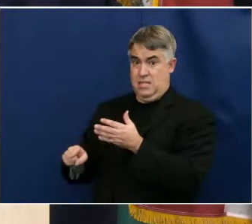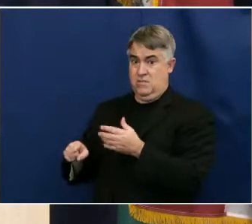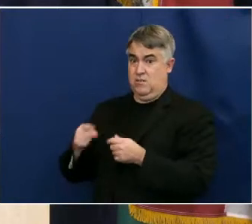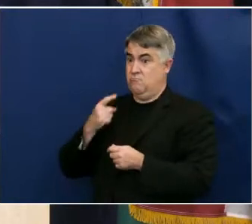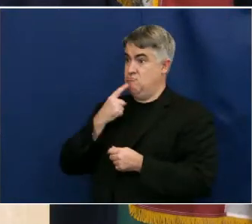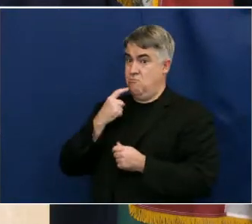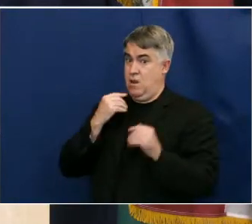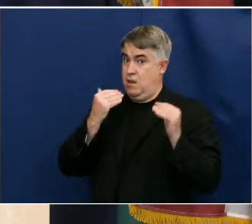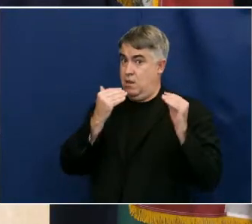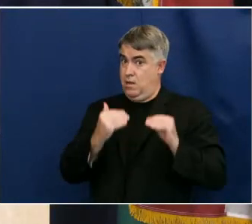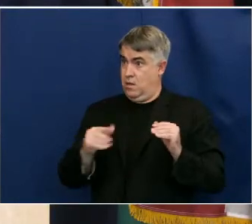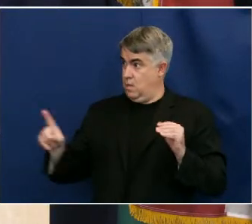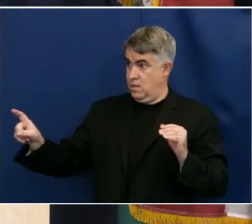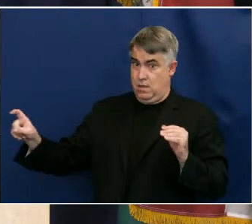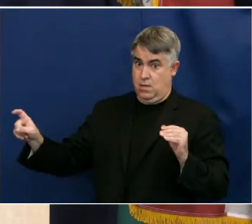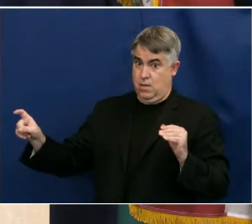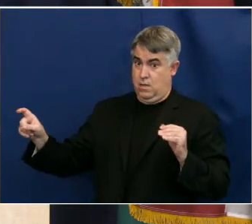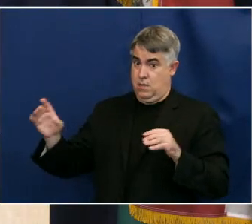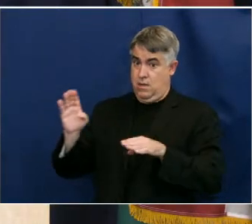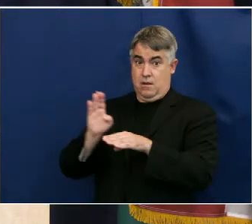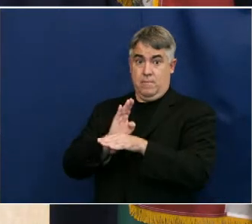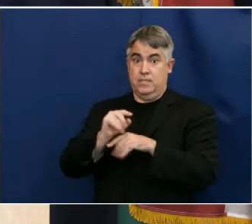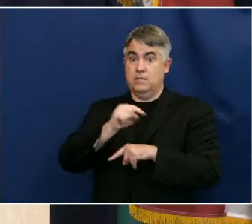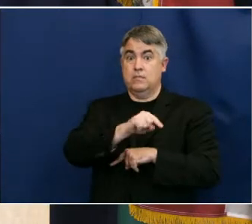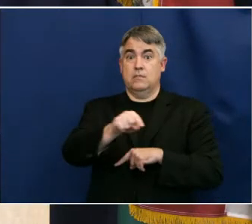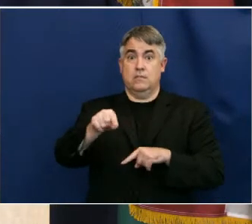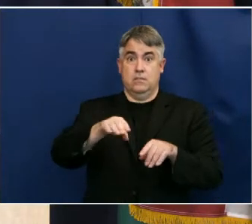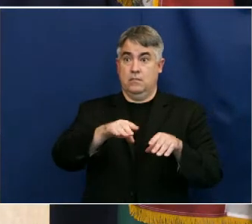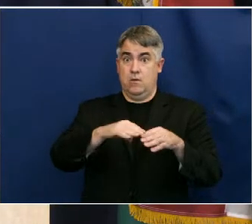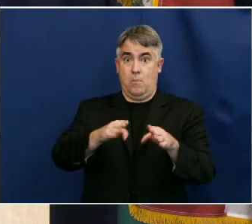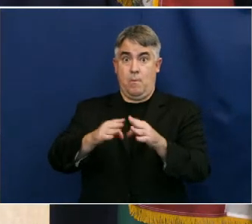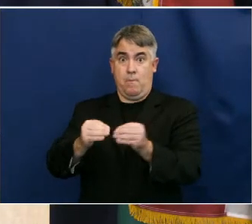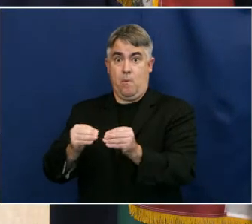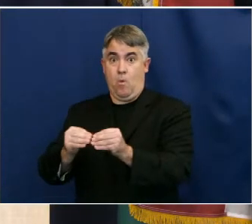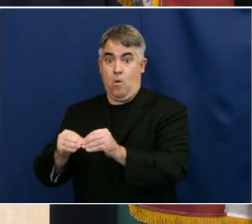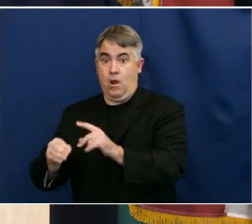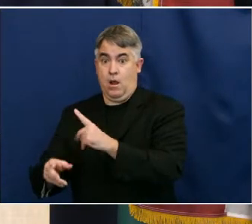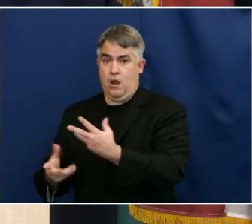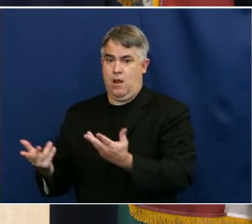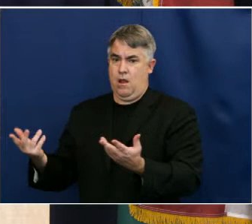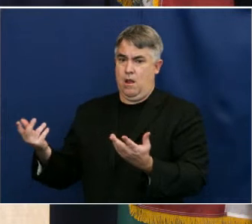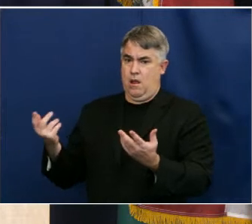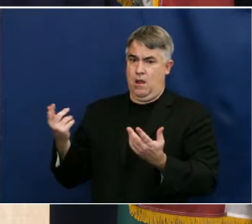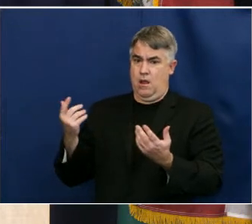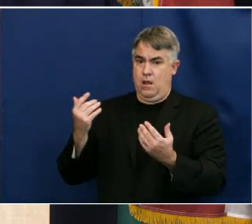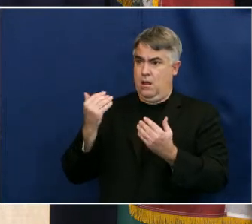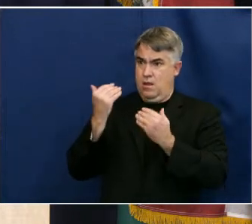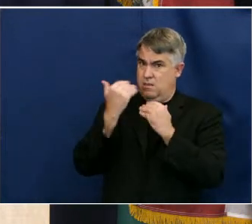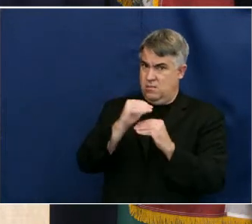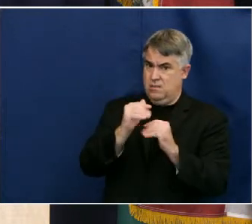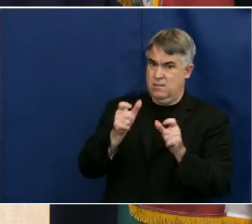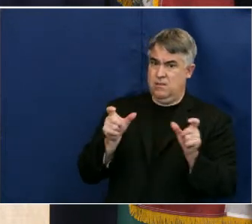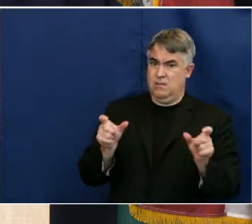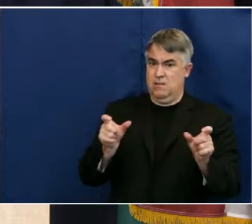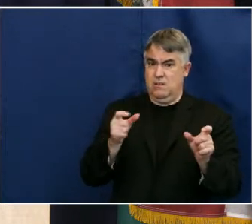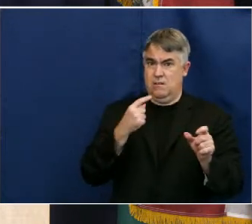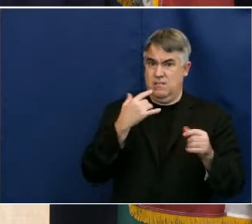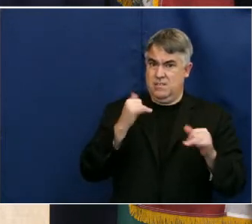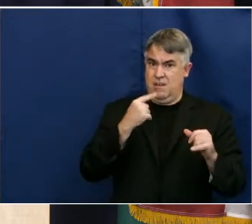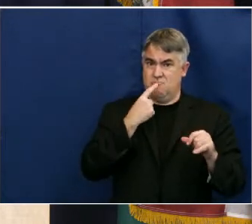What would this mean for businesses around the county? And is there anything in the county restrictions during this red tier different than last